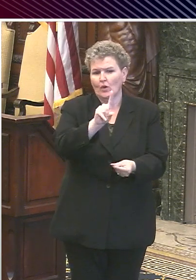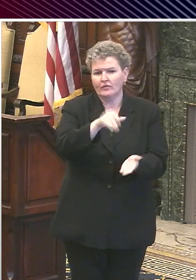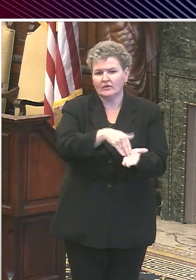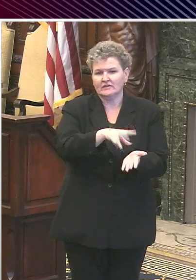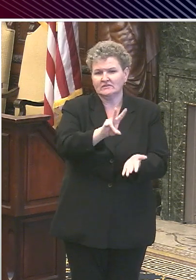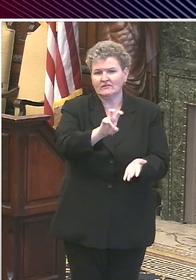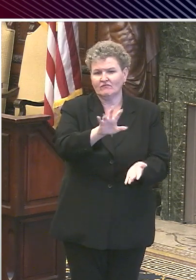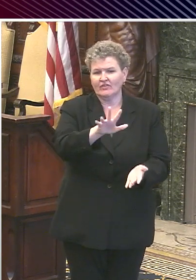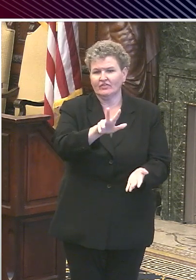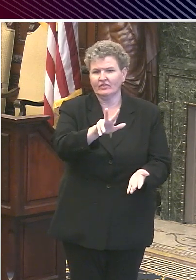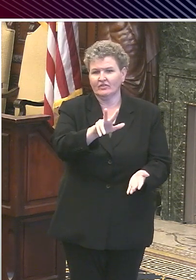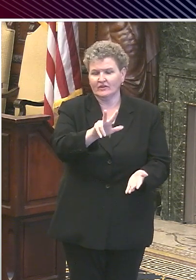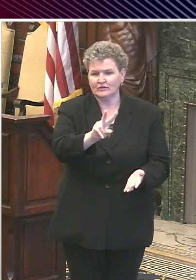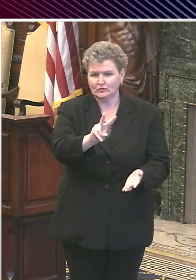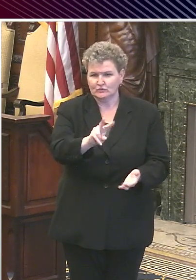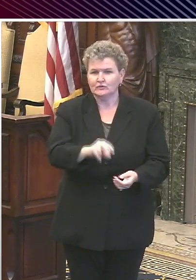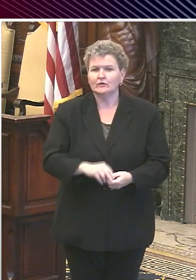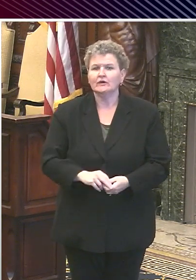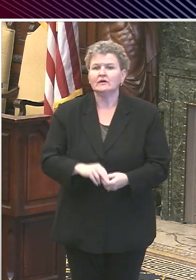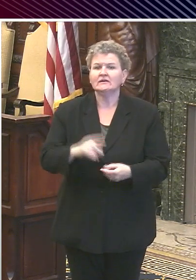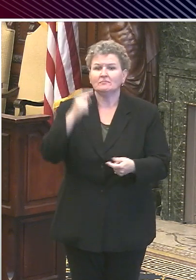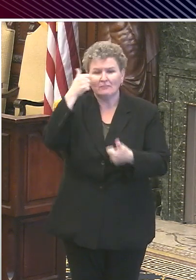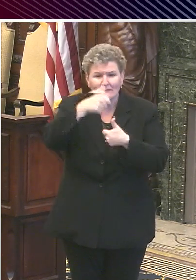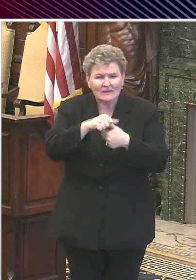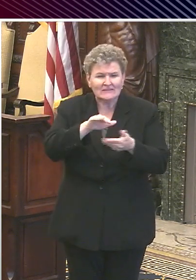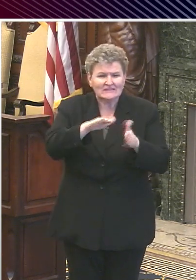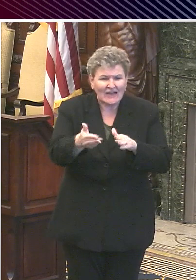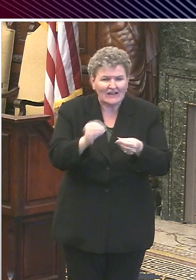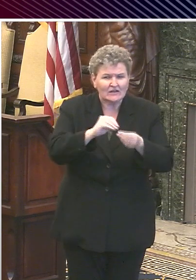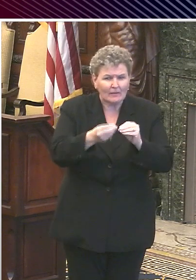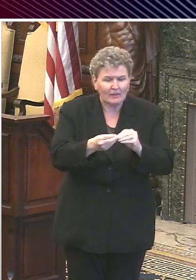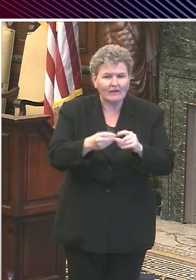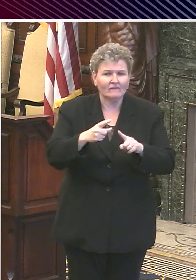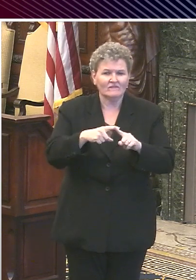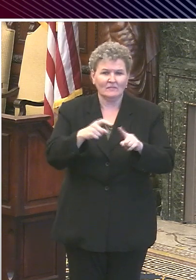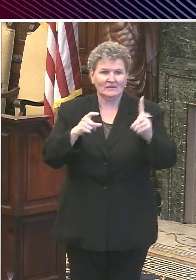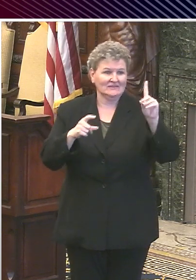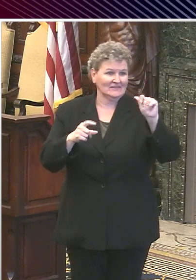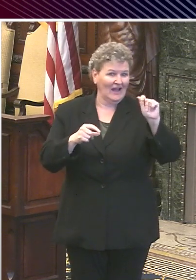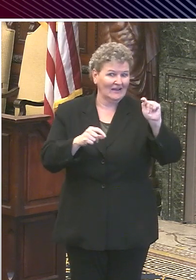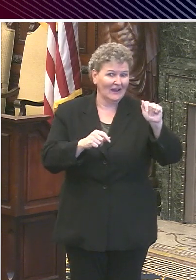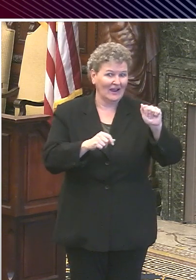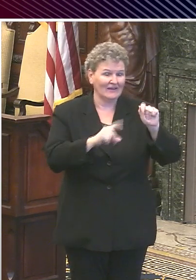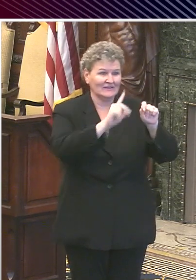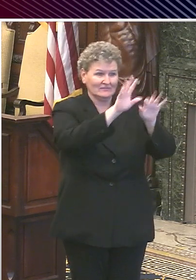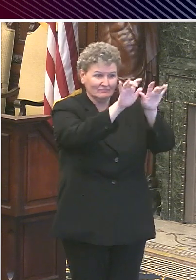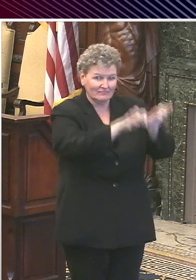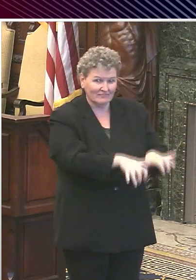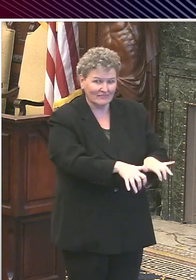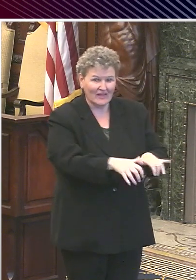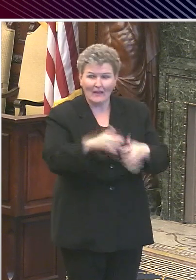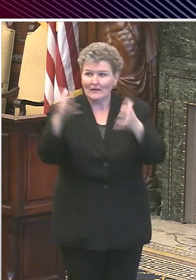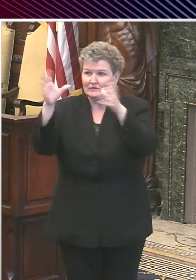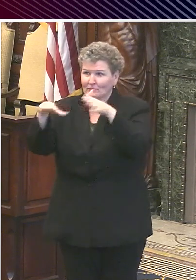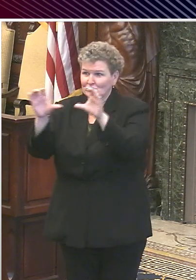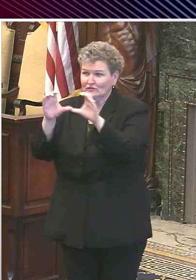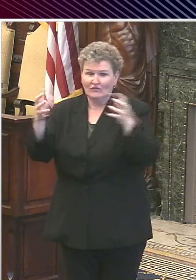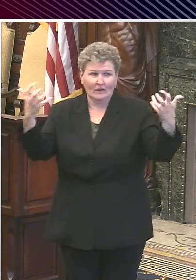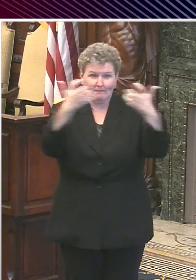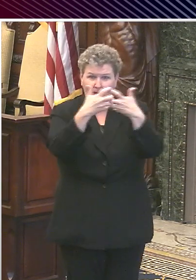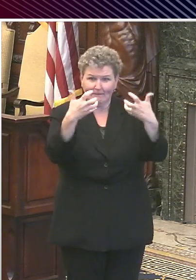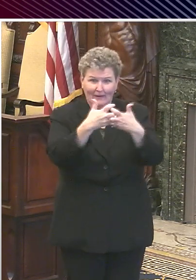remember that we get data on death in batches, and so we would expect to hear about more later this week. Where we are in testing, last week we tested